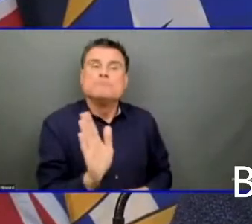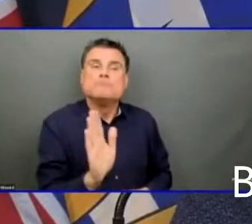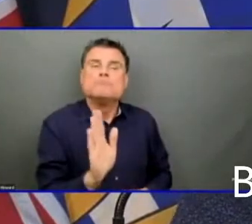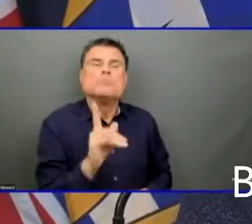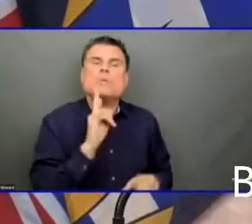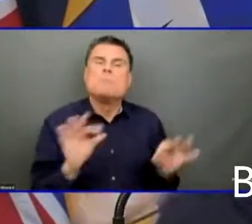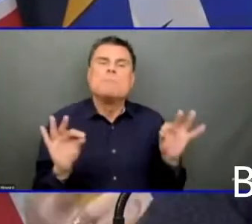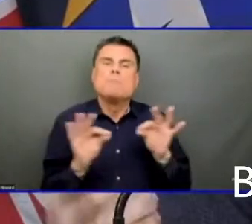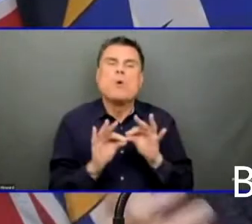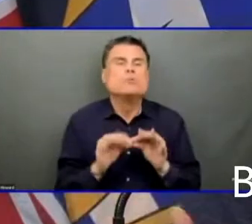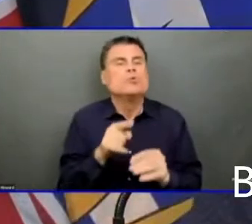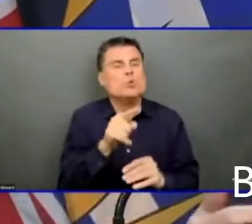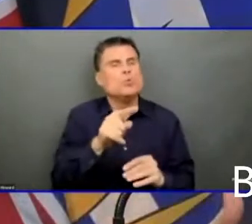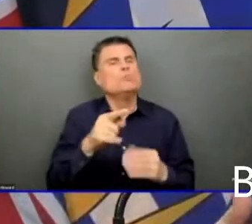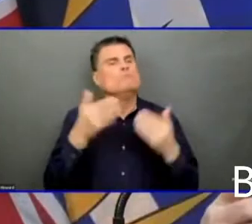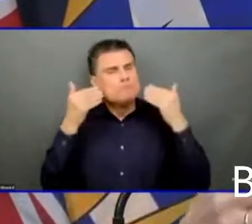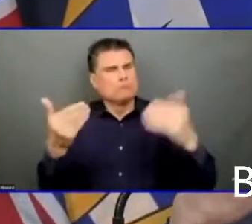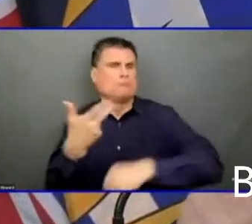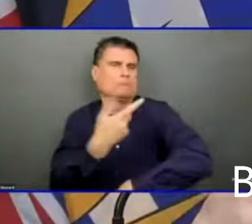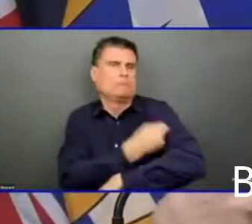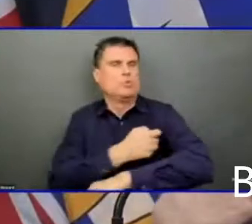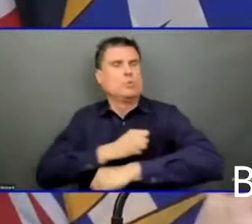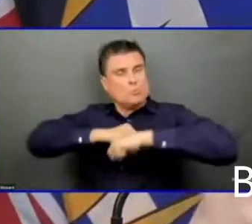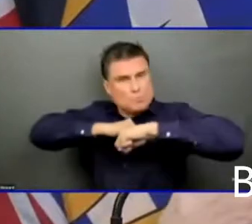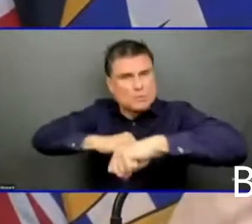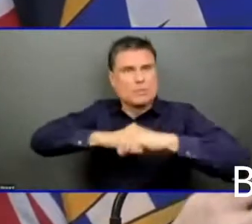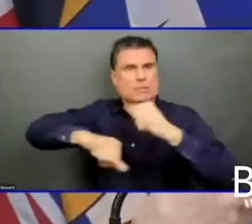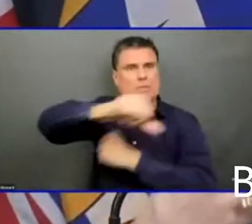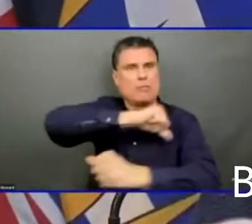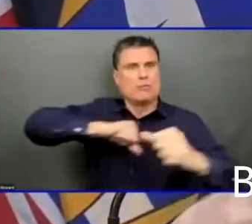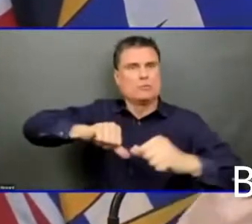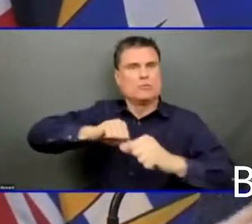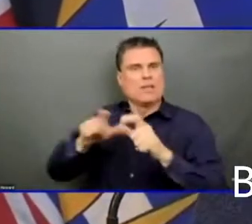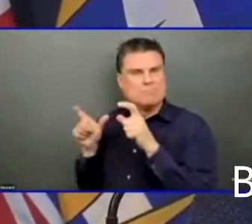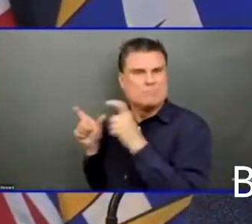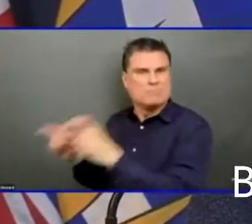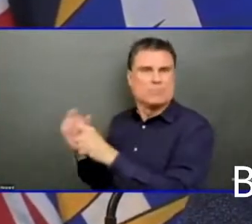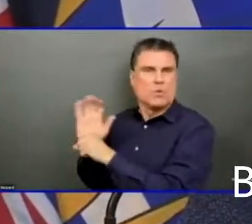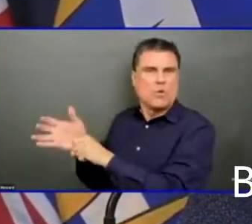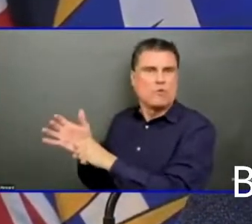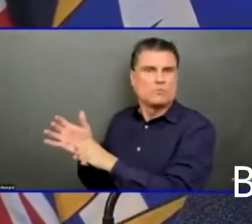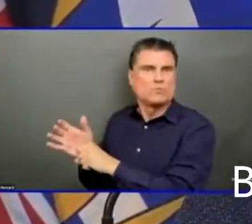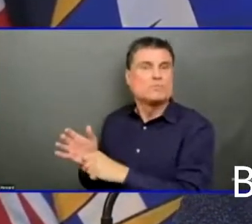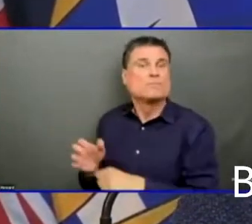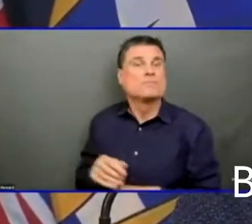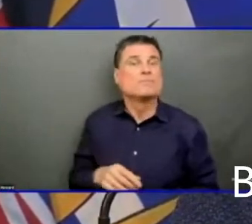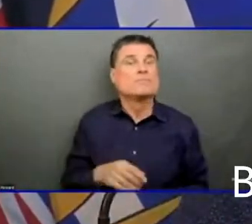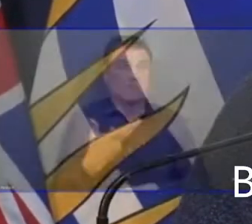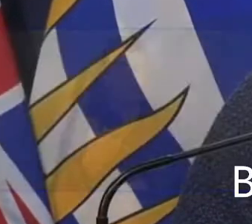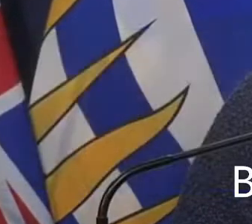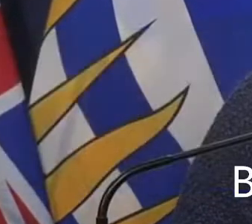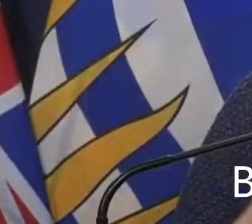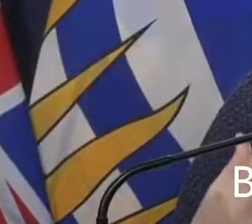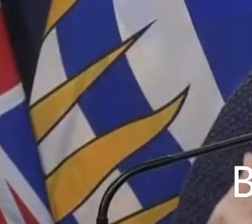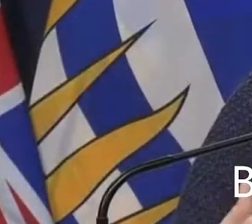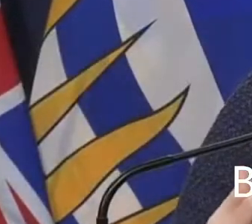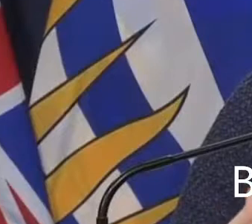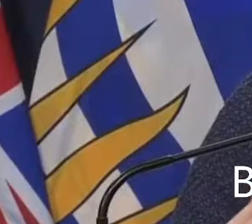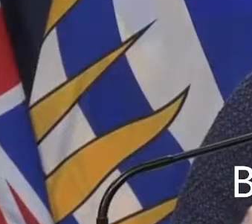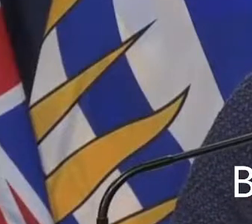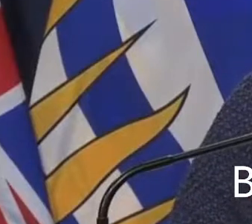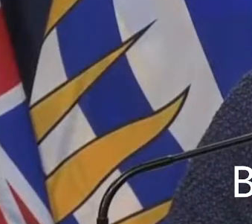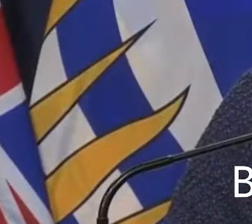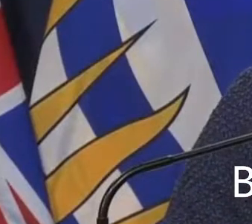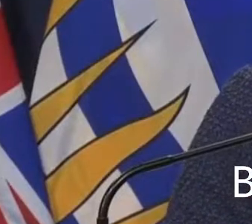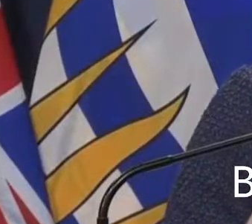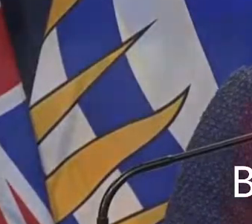which Dr. Bonnie Henry answering the last question of today's press conference. At times